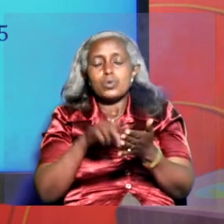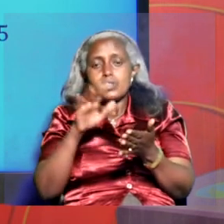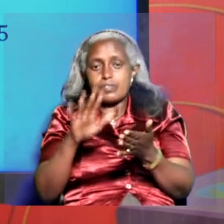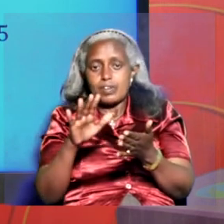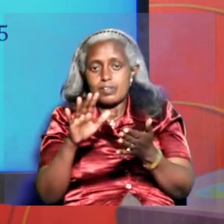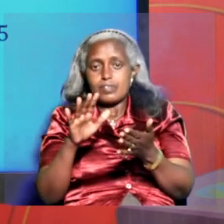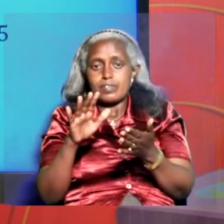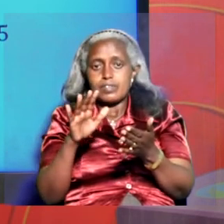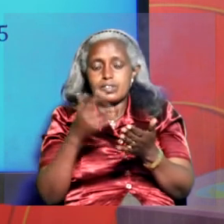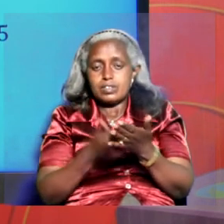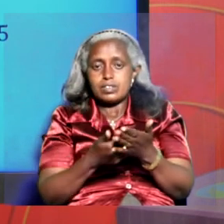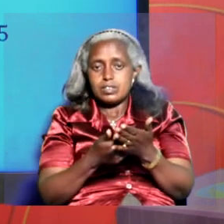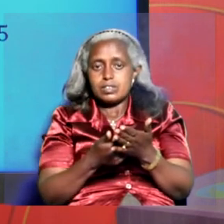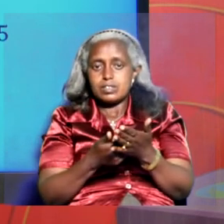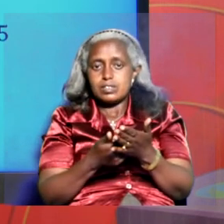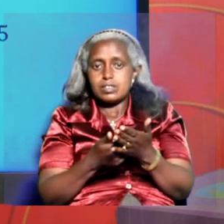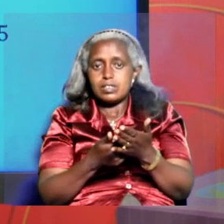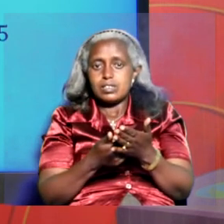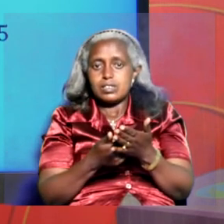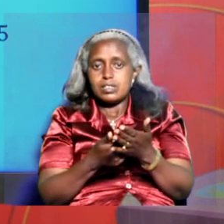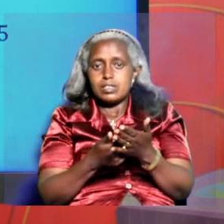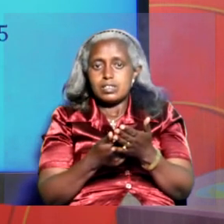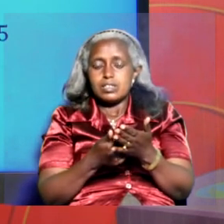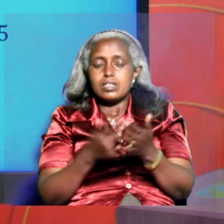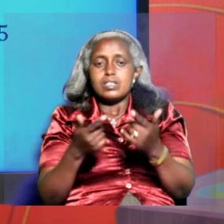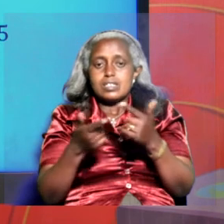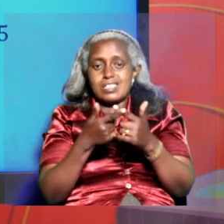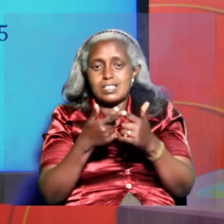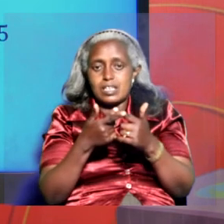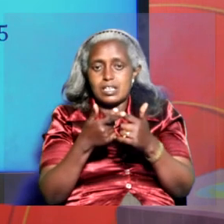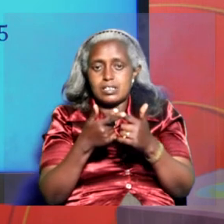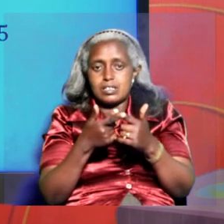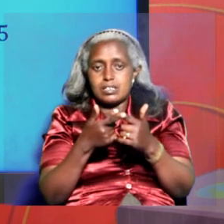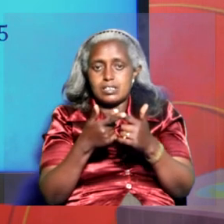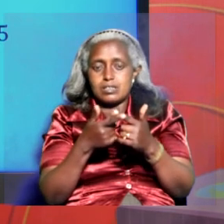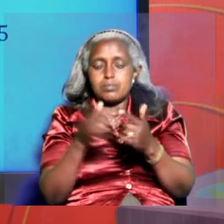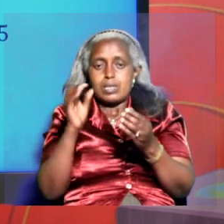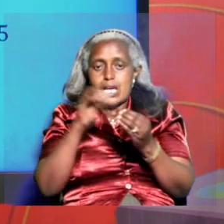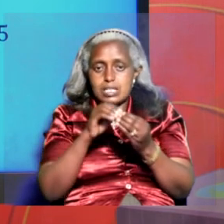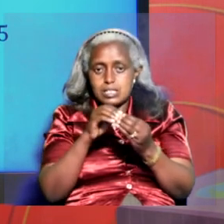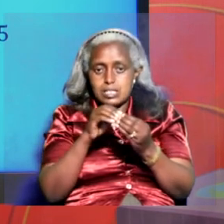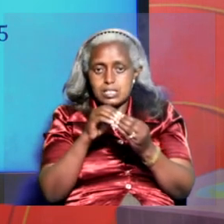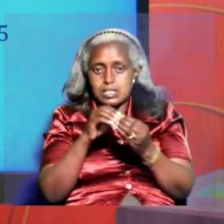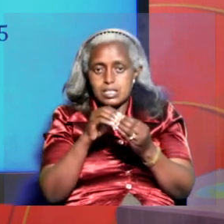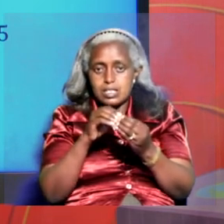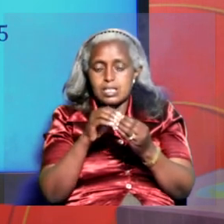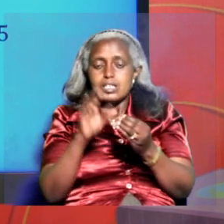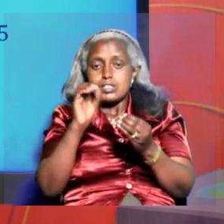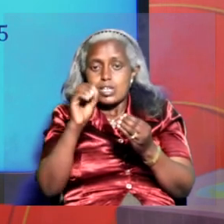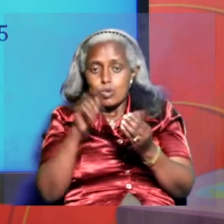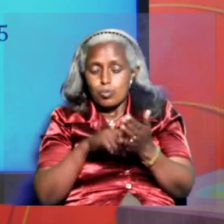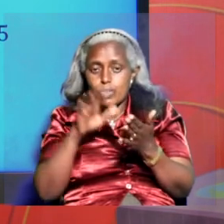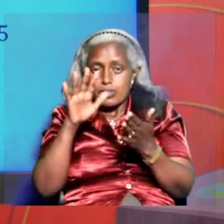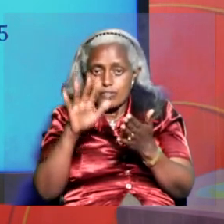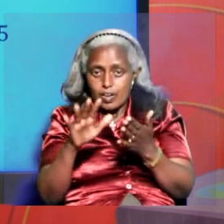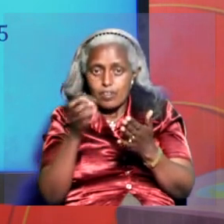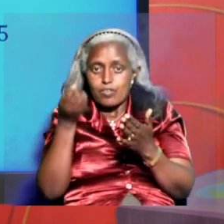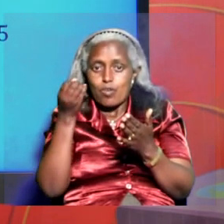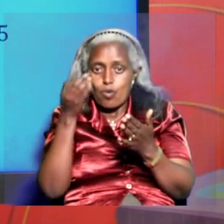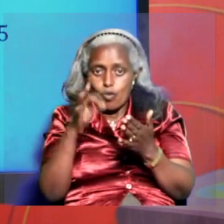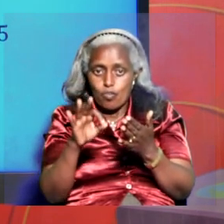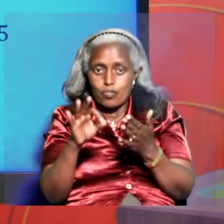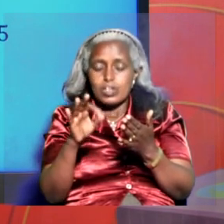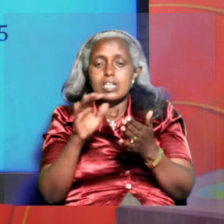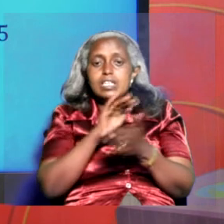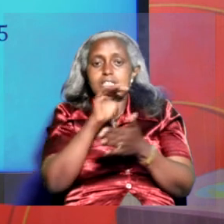2.5 item is this. The second item plus 0.5 of